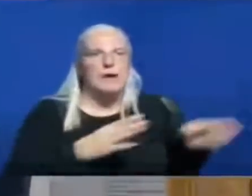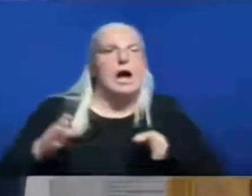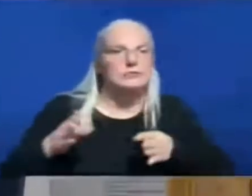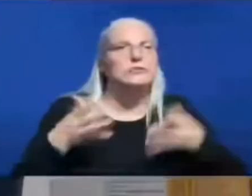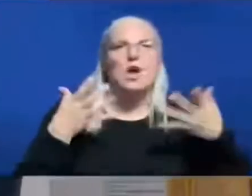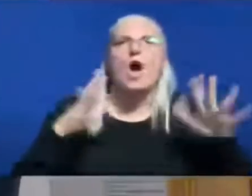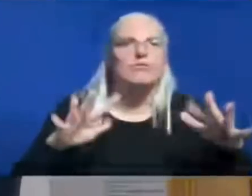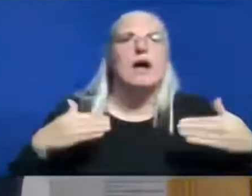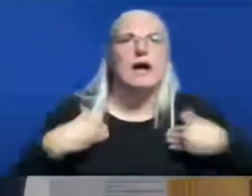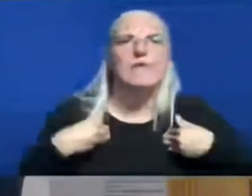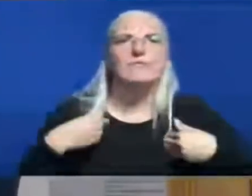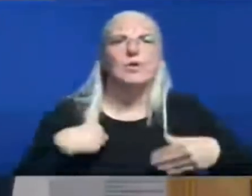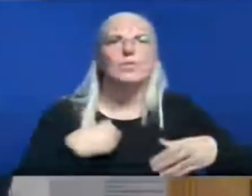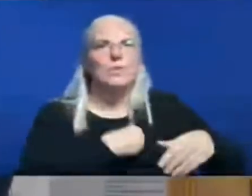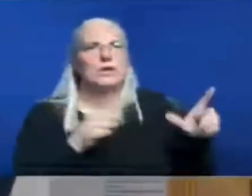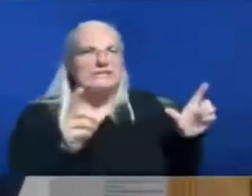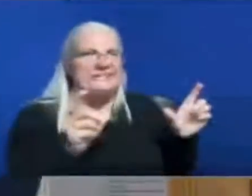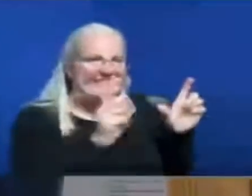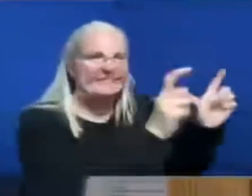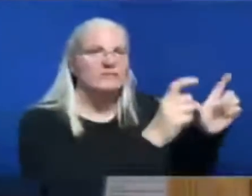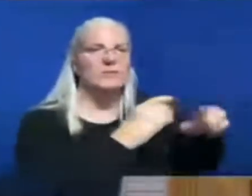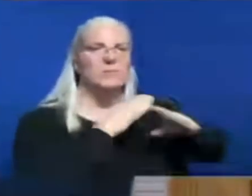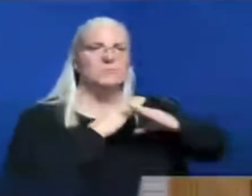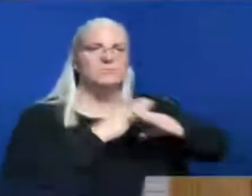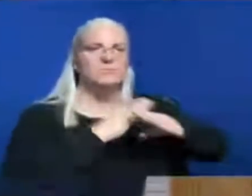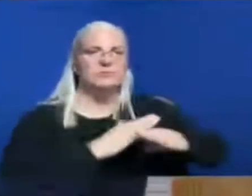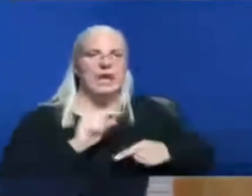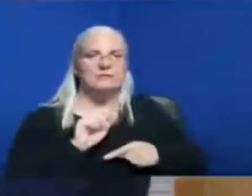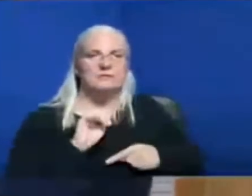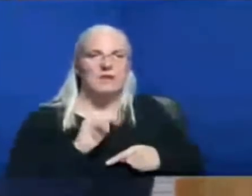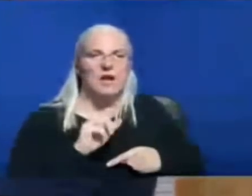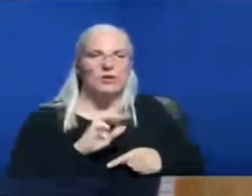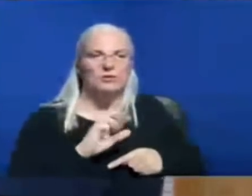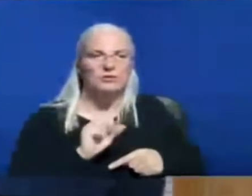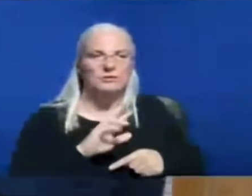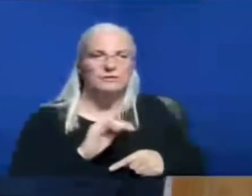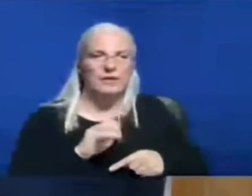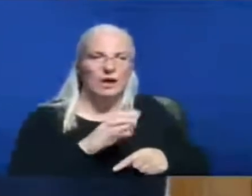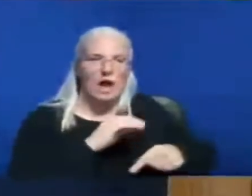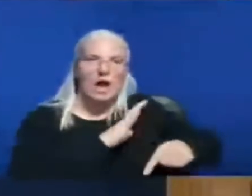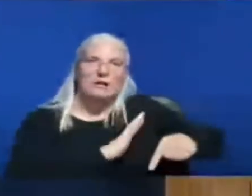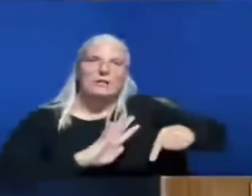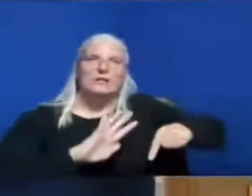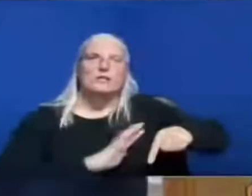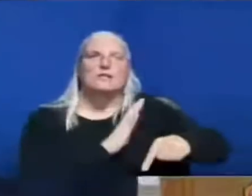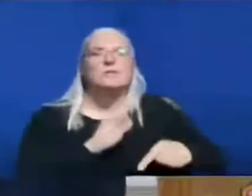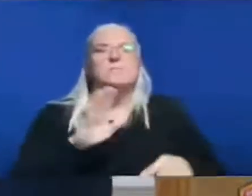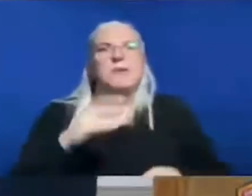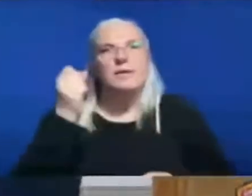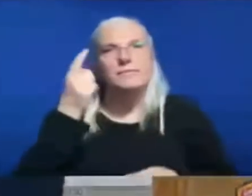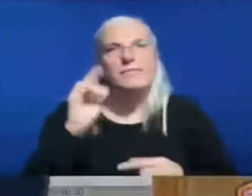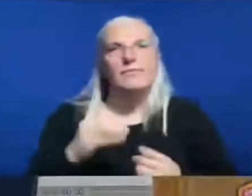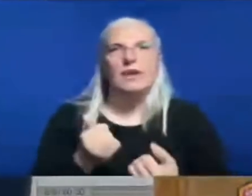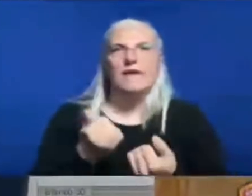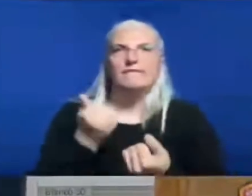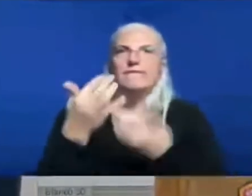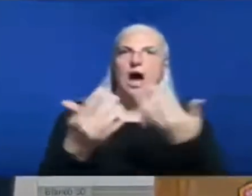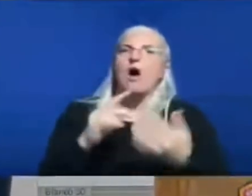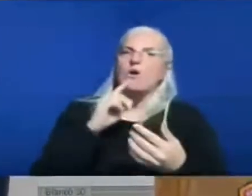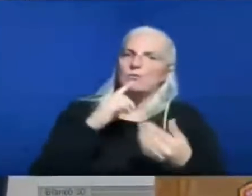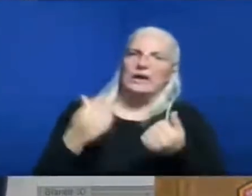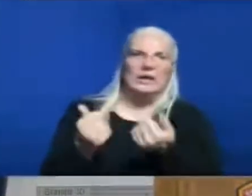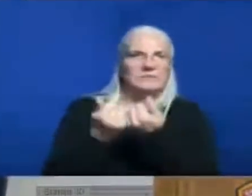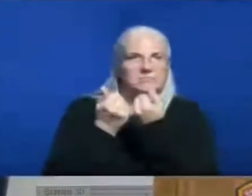communities. Again, we've seen rates of spread on this incident, though, that are completely outside our threshold of control. So I just want to make sure